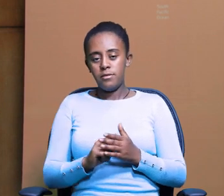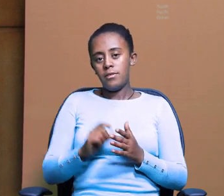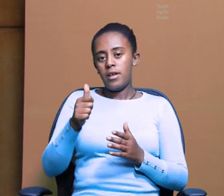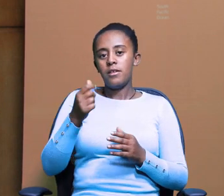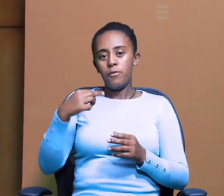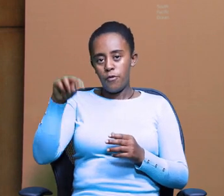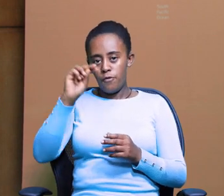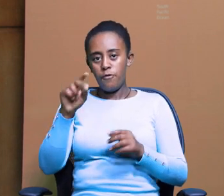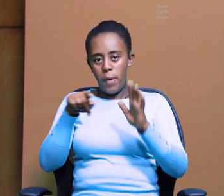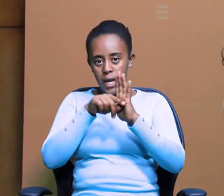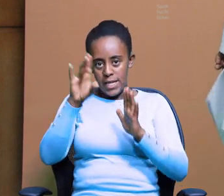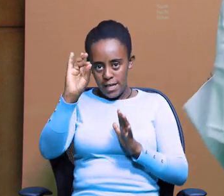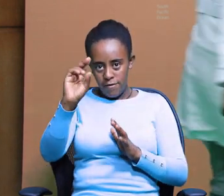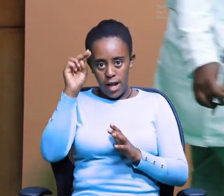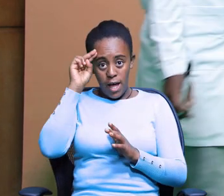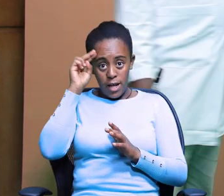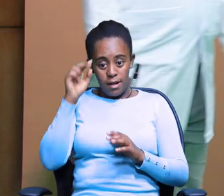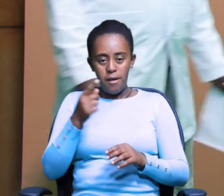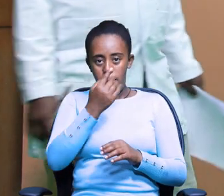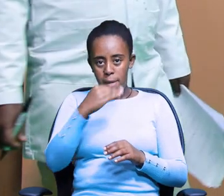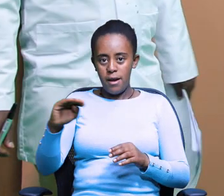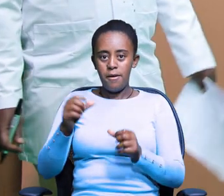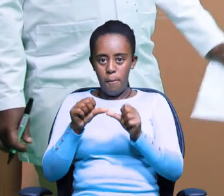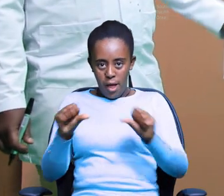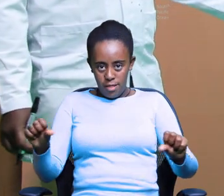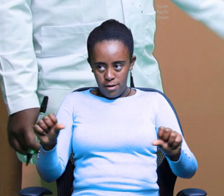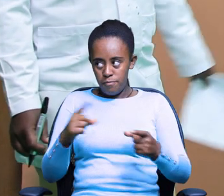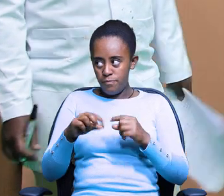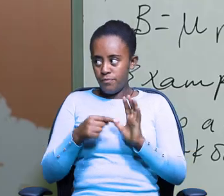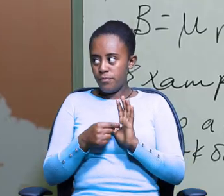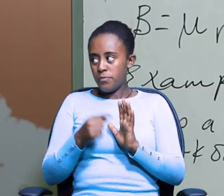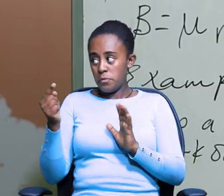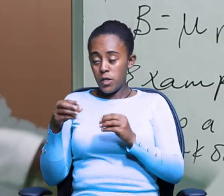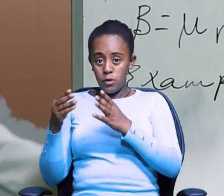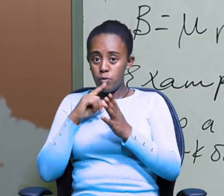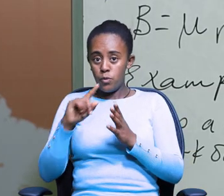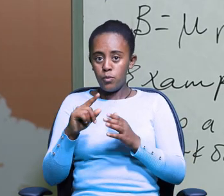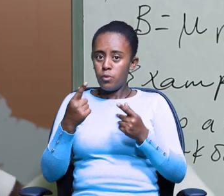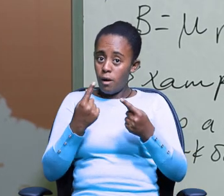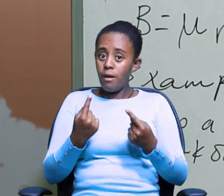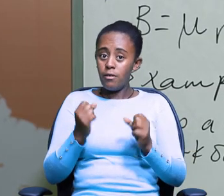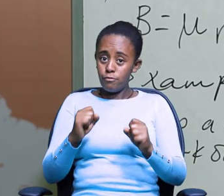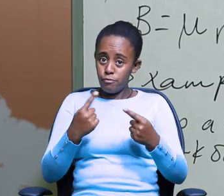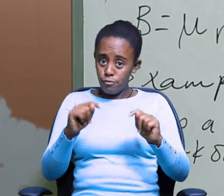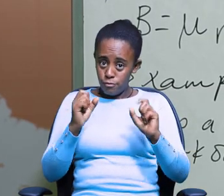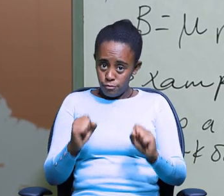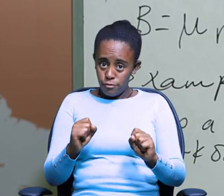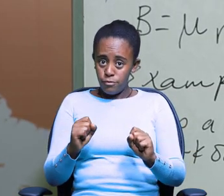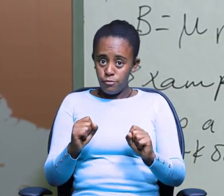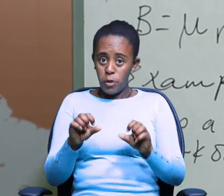7 Henry per meter. Student, come on. This is given for you. Can you try this